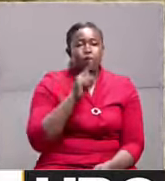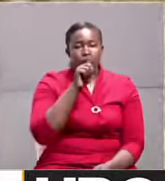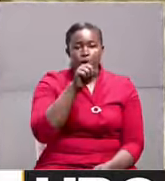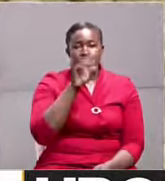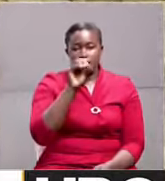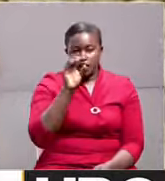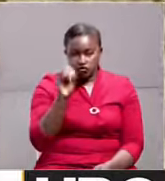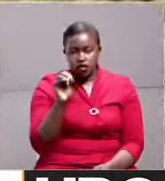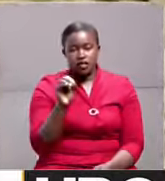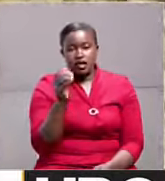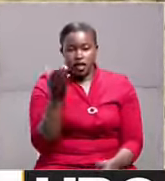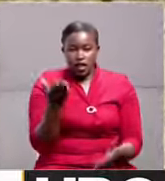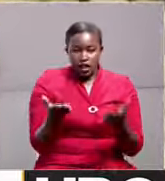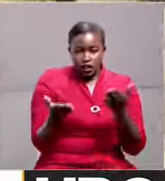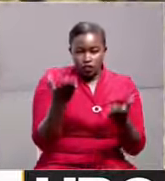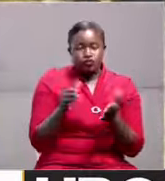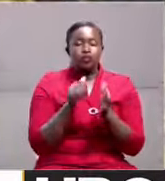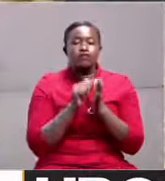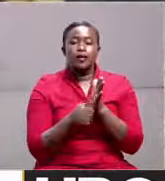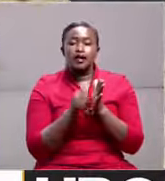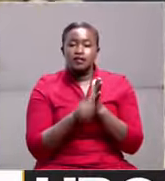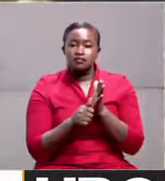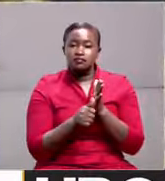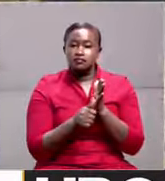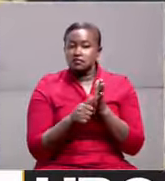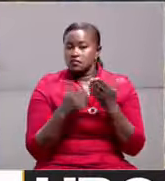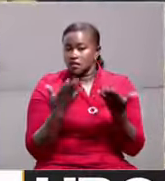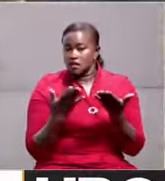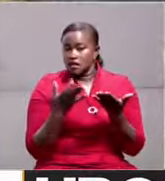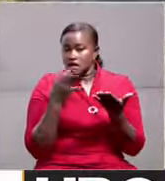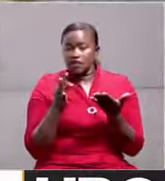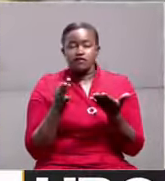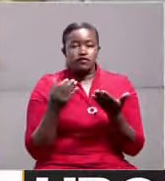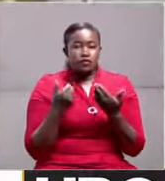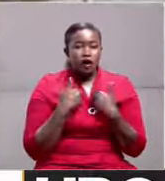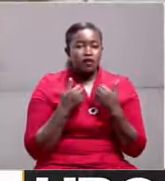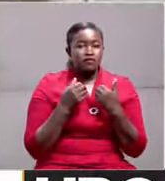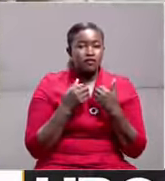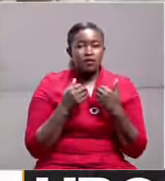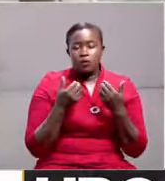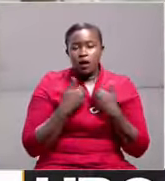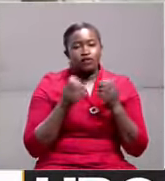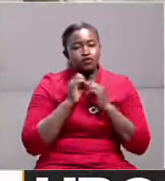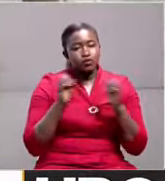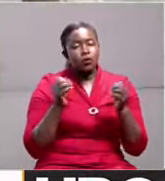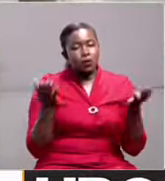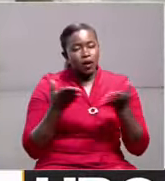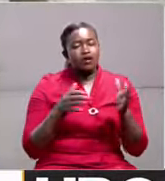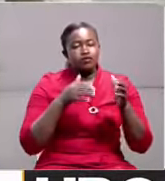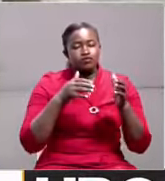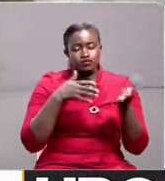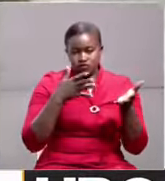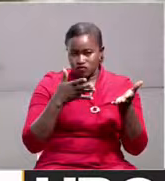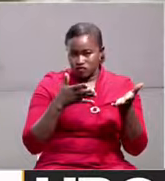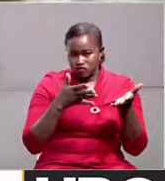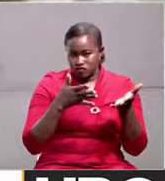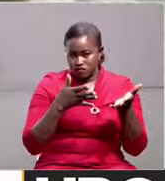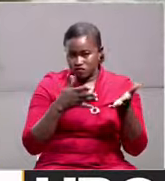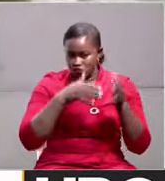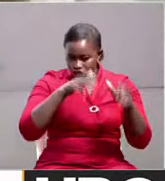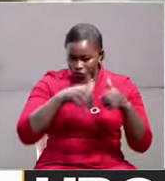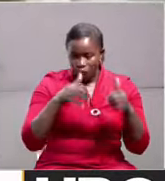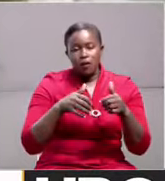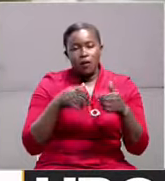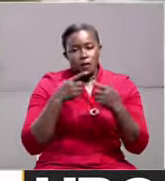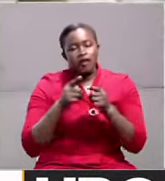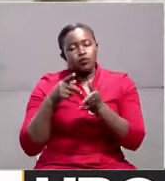of maize. We don't have land to grow that maize. We buy it from the farmers. So we also provide